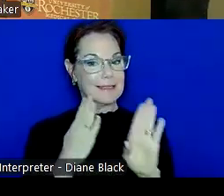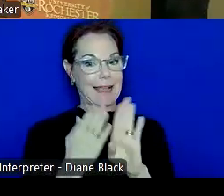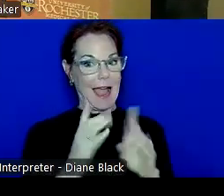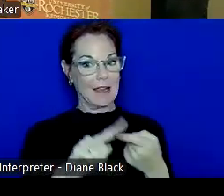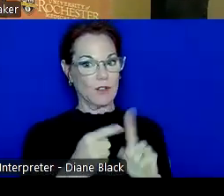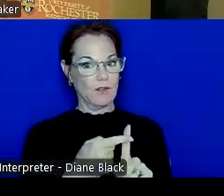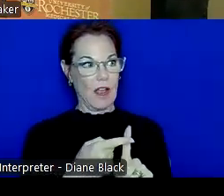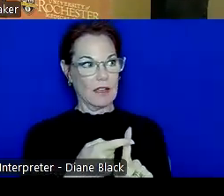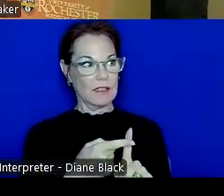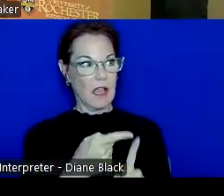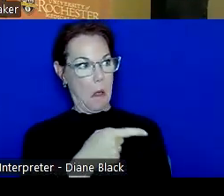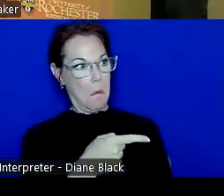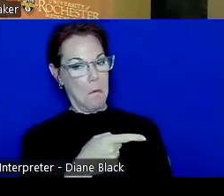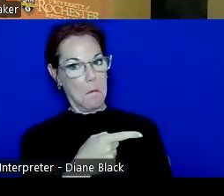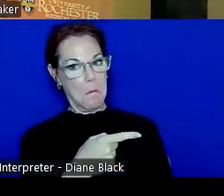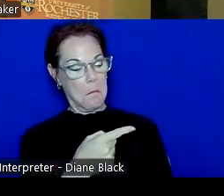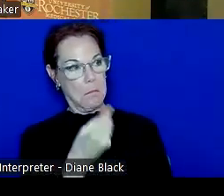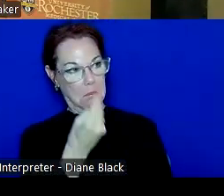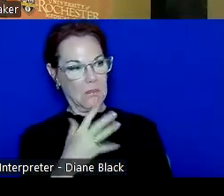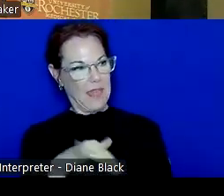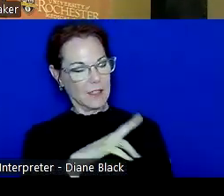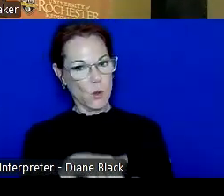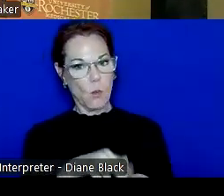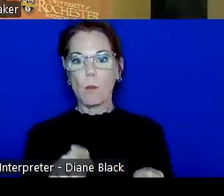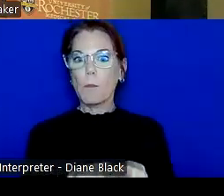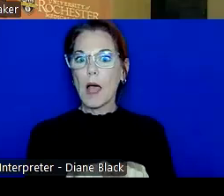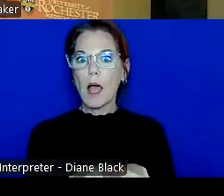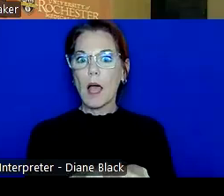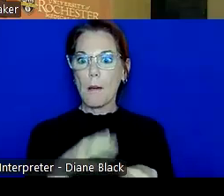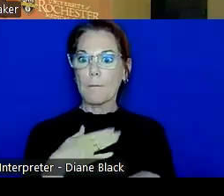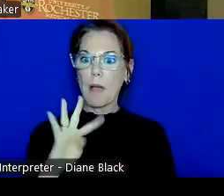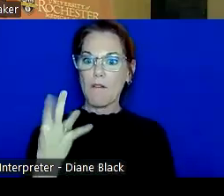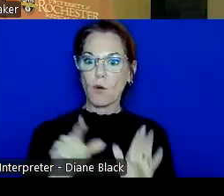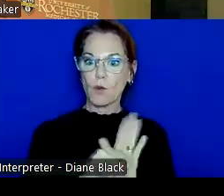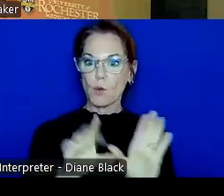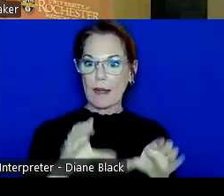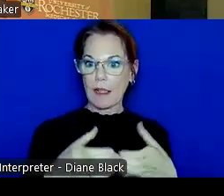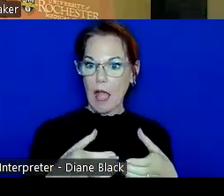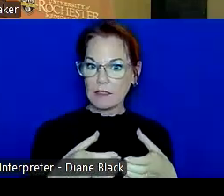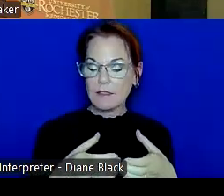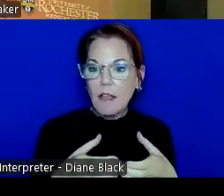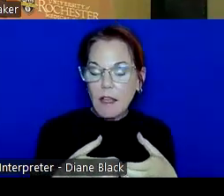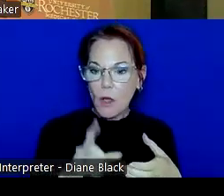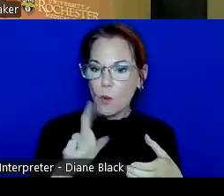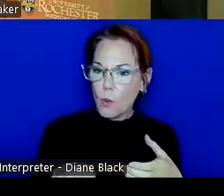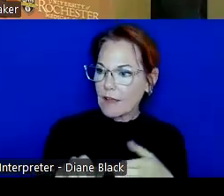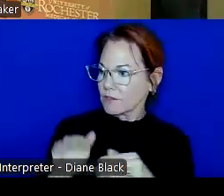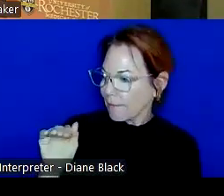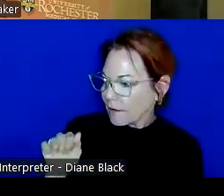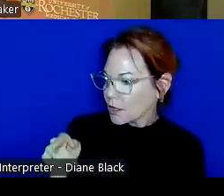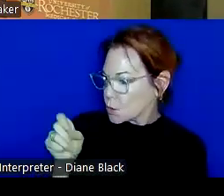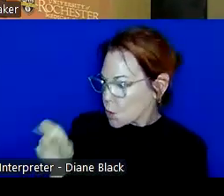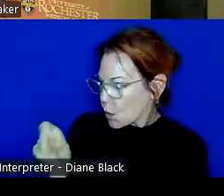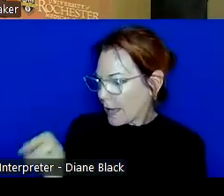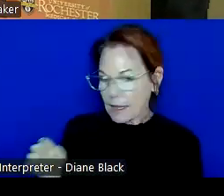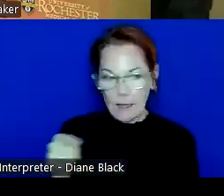little more normal, but at the same time, in my 4th grade class, as adults, we got to check in with each other. Like, how are we doing? Look around the